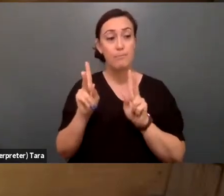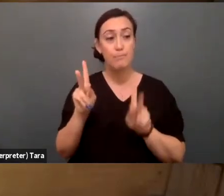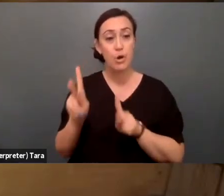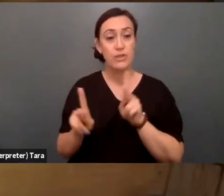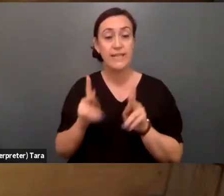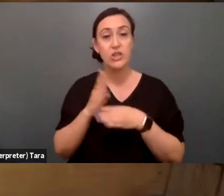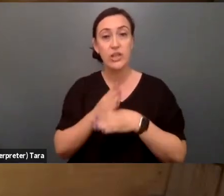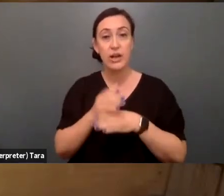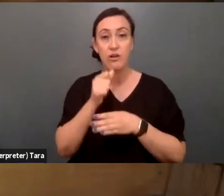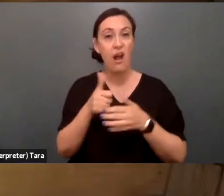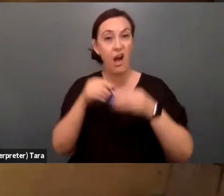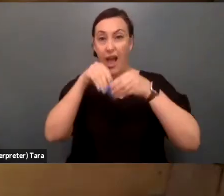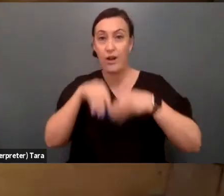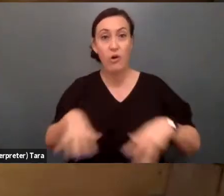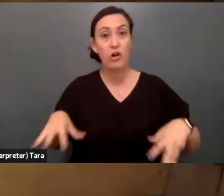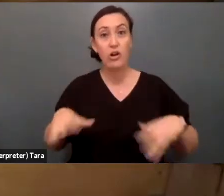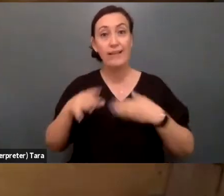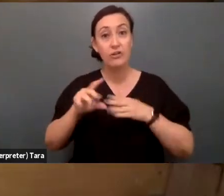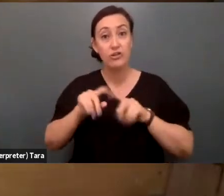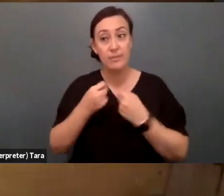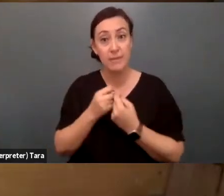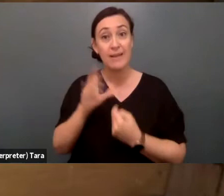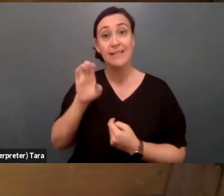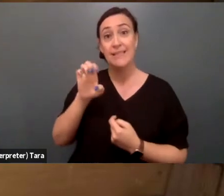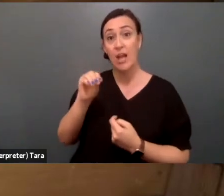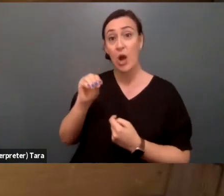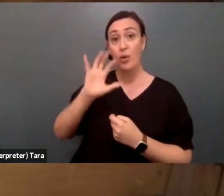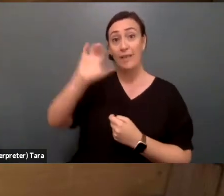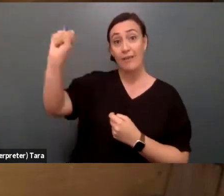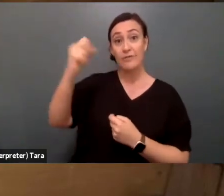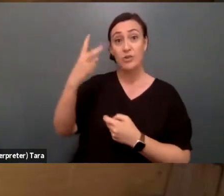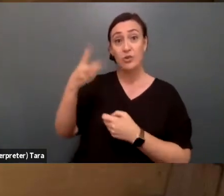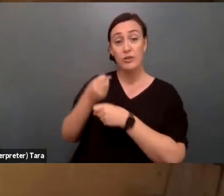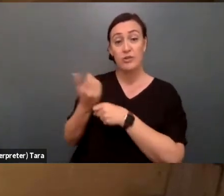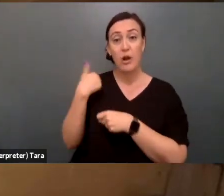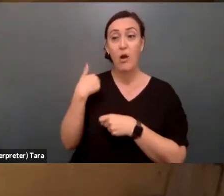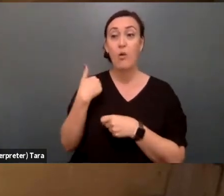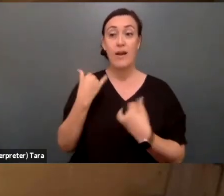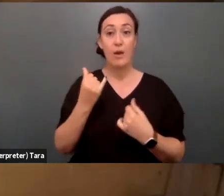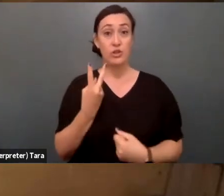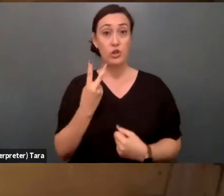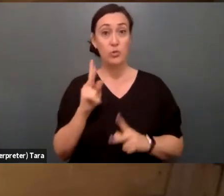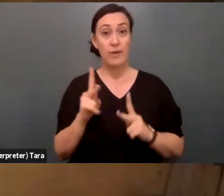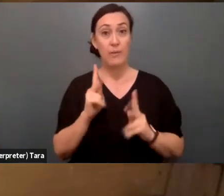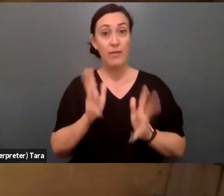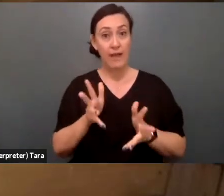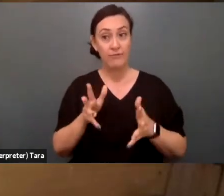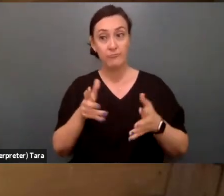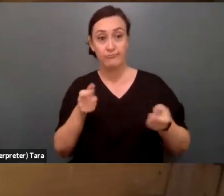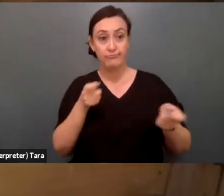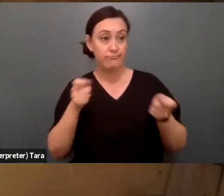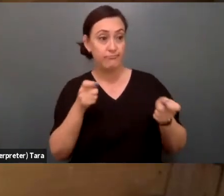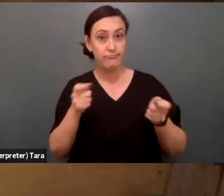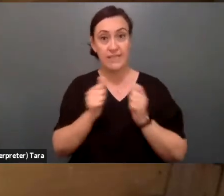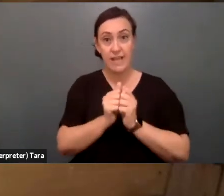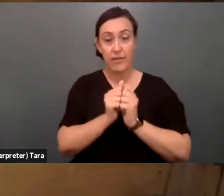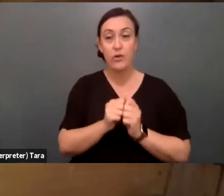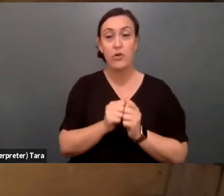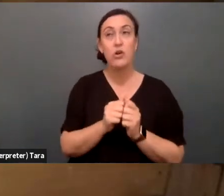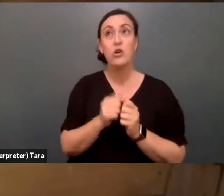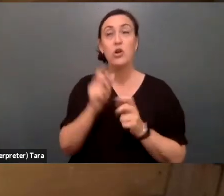team when our CEO left about 4 years ago. Now we're a 2-person team, but looking at how does power show up? How does influence show up in